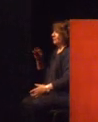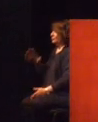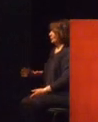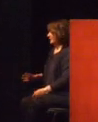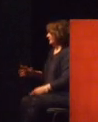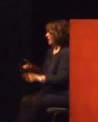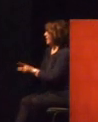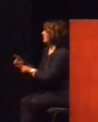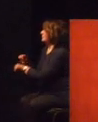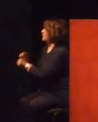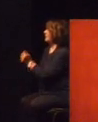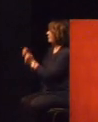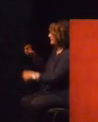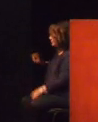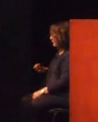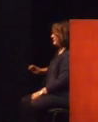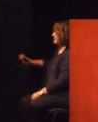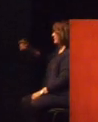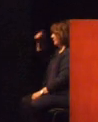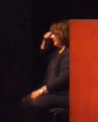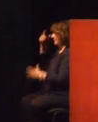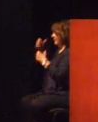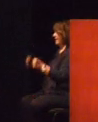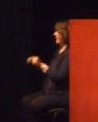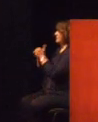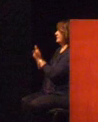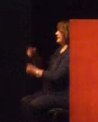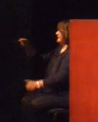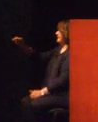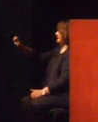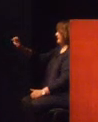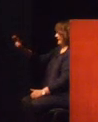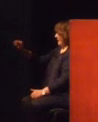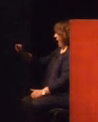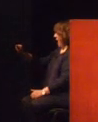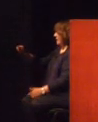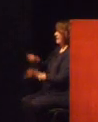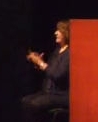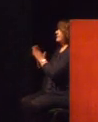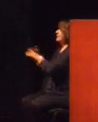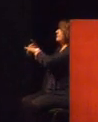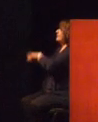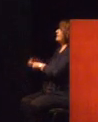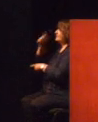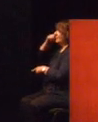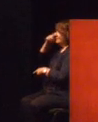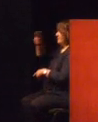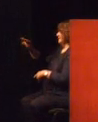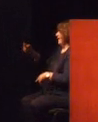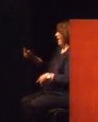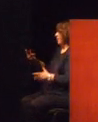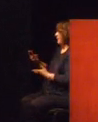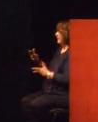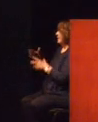Also working with Transitional Mental Health Association, or TEMA, which is a community-based mental health resource agency. This